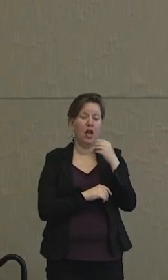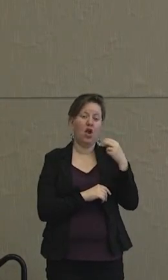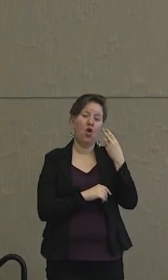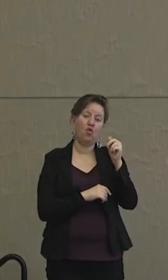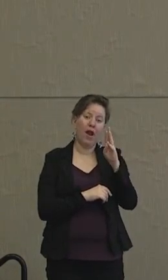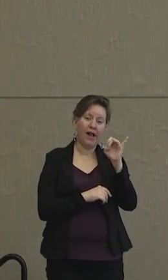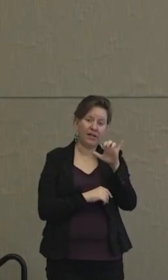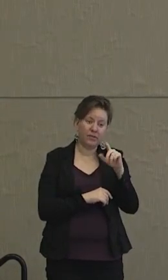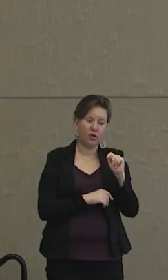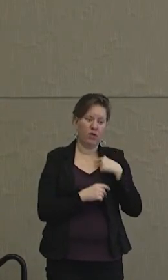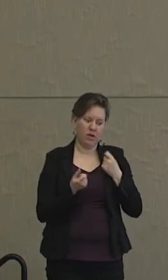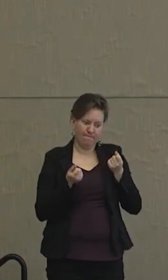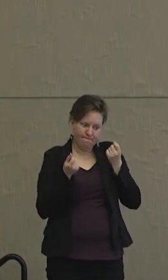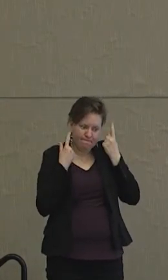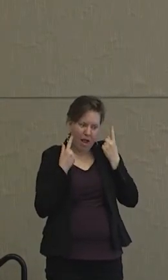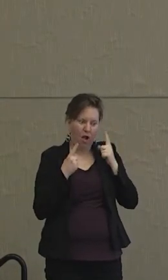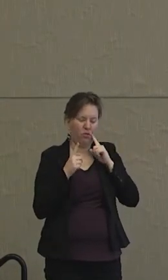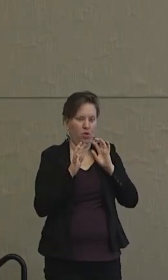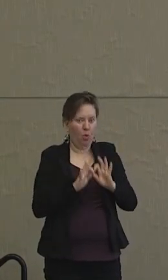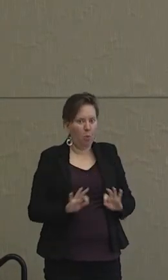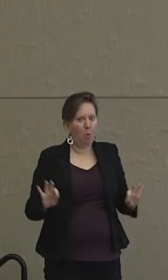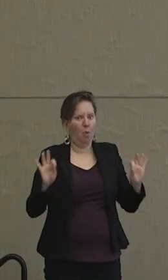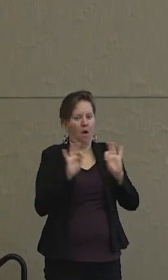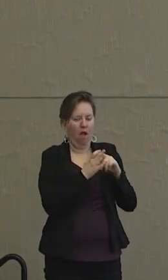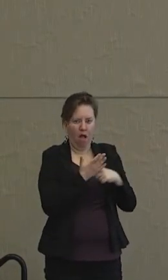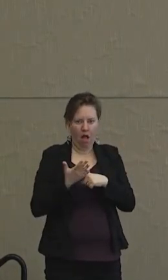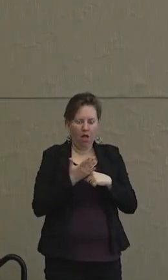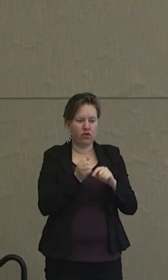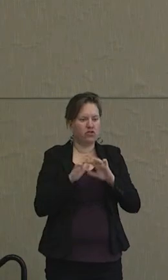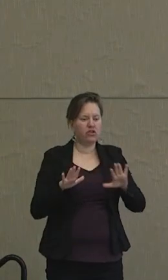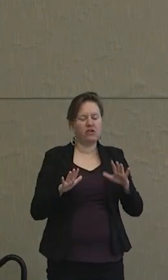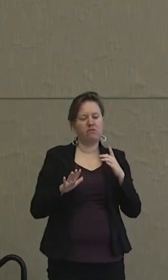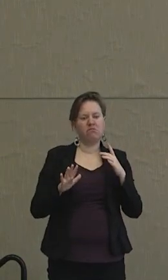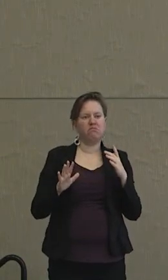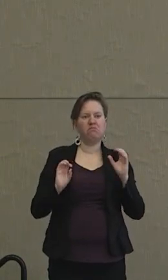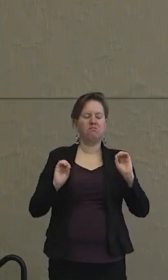how profoundly important they are. There are no such things